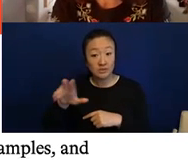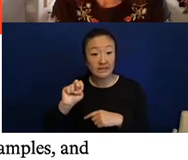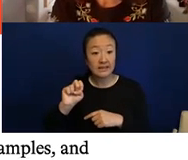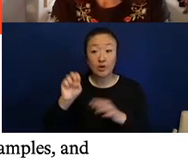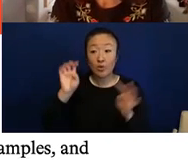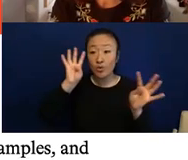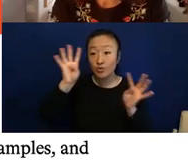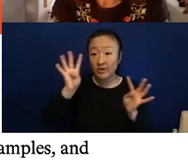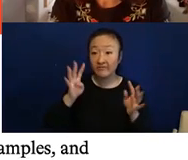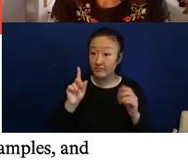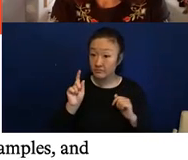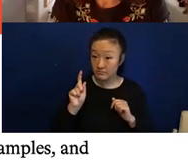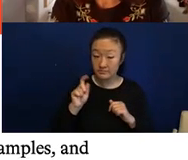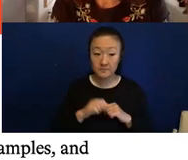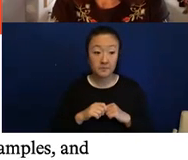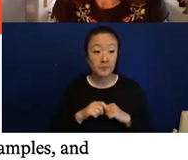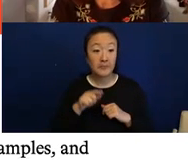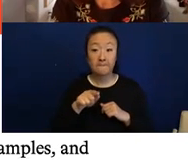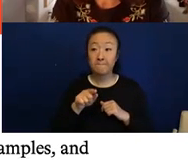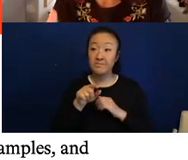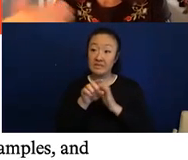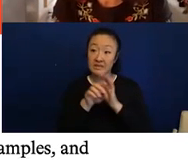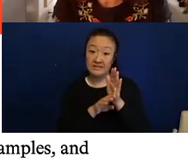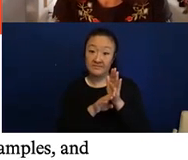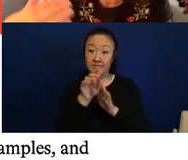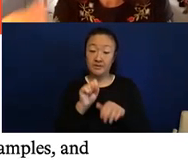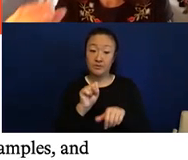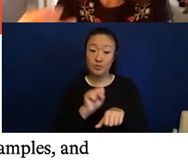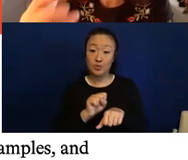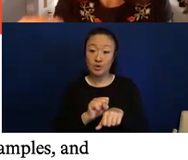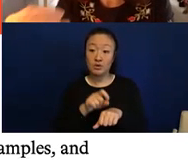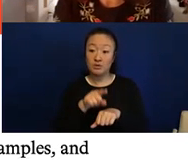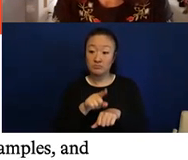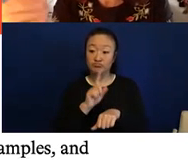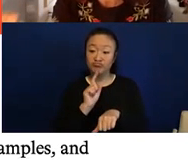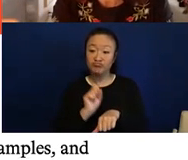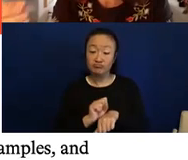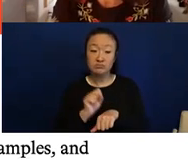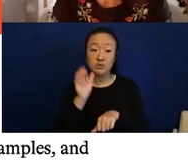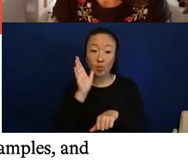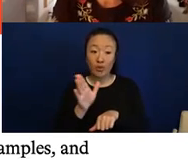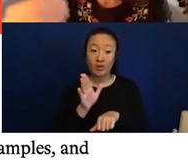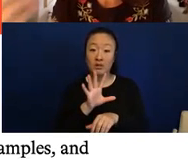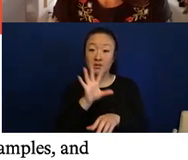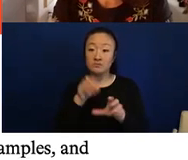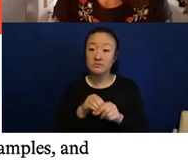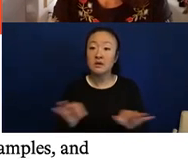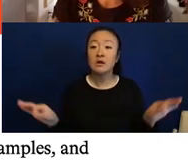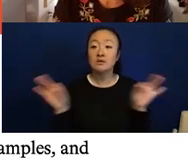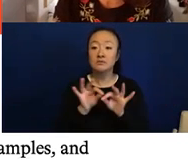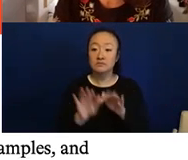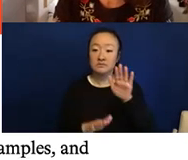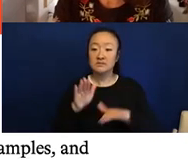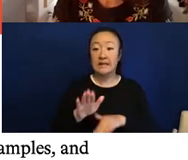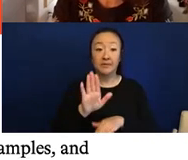creative? Does the development of the work, is this going to play a crucial step in the evolution